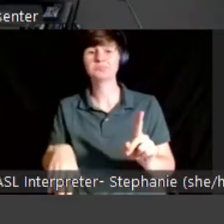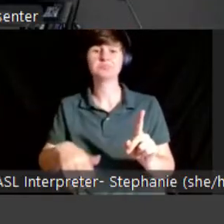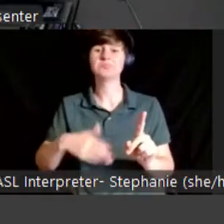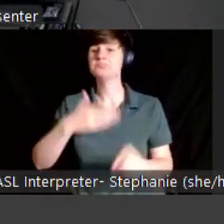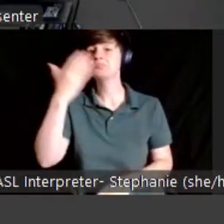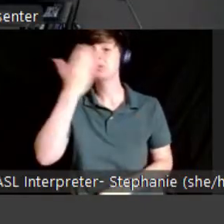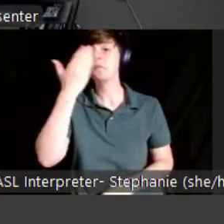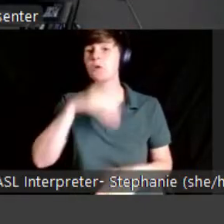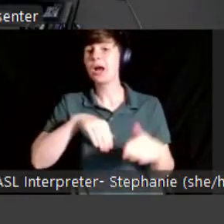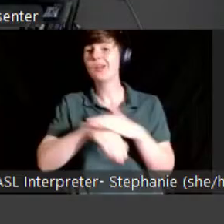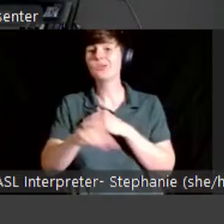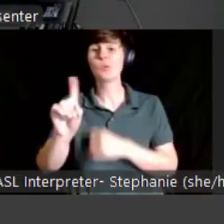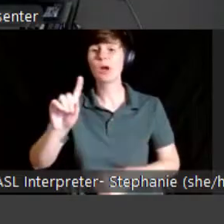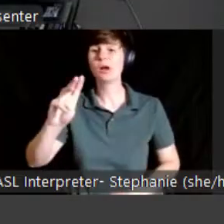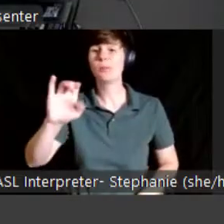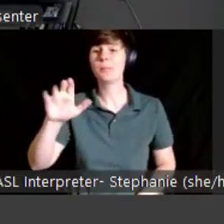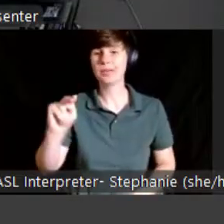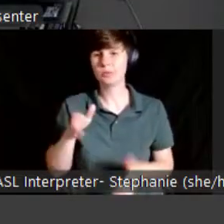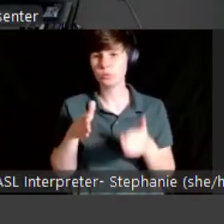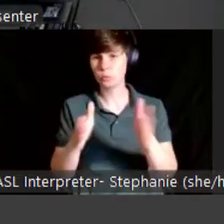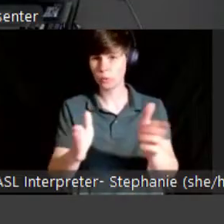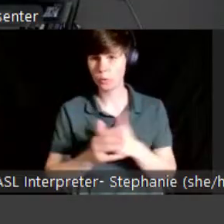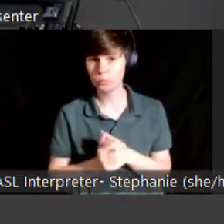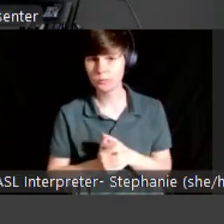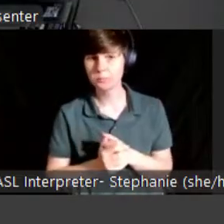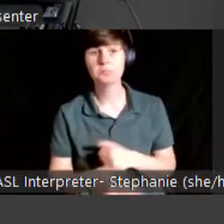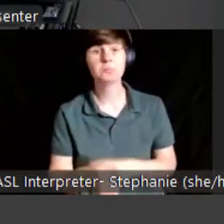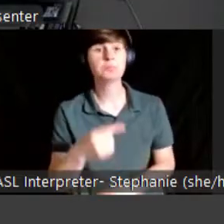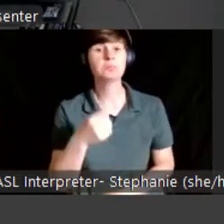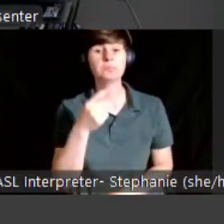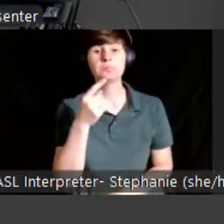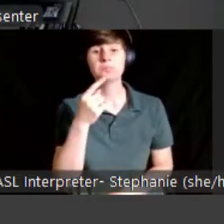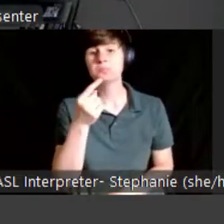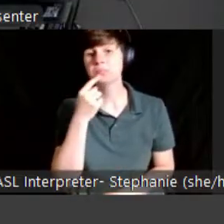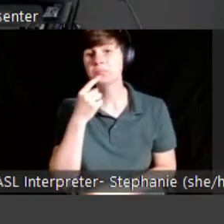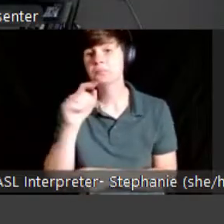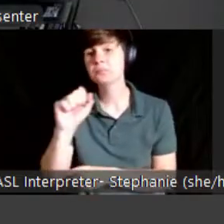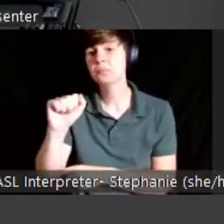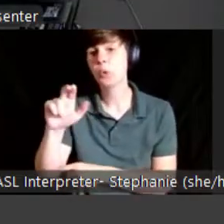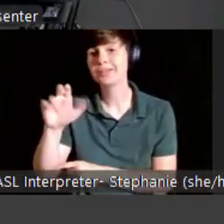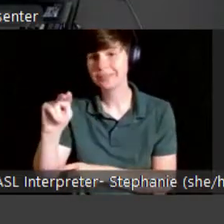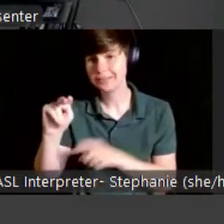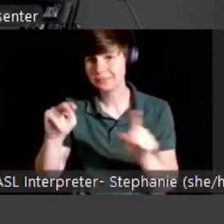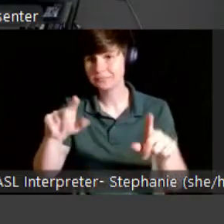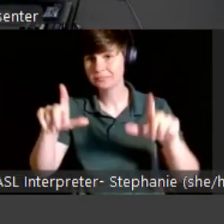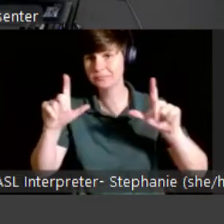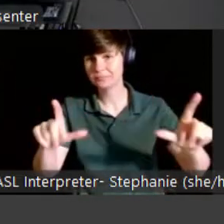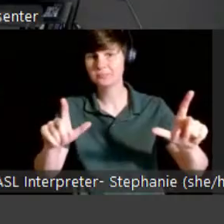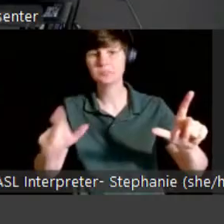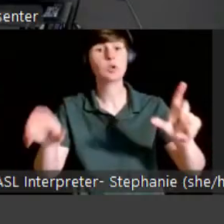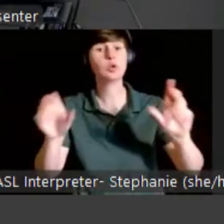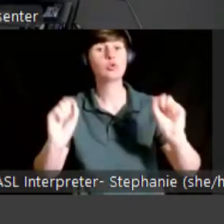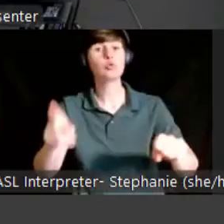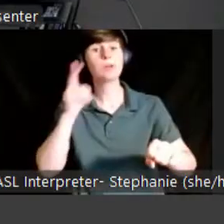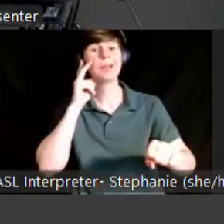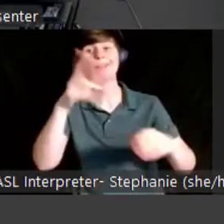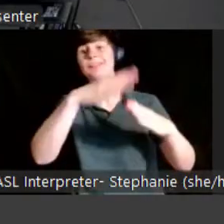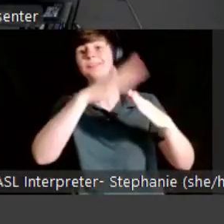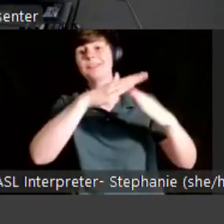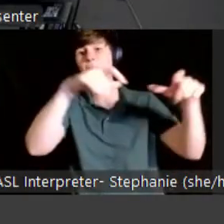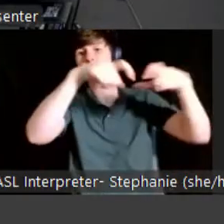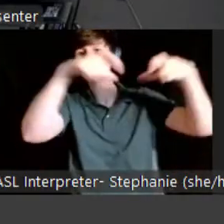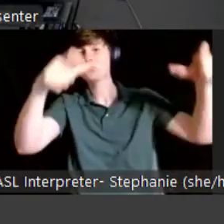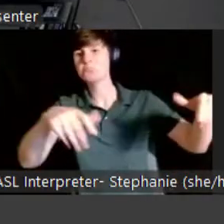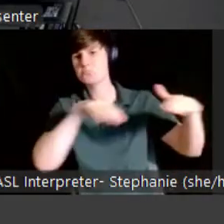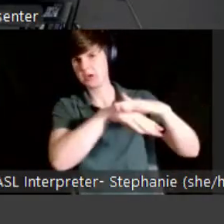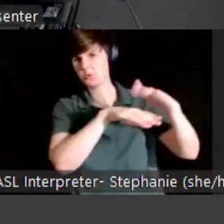for Mason with a sign that says Green and Austin on it. And then you can see the head house lit up in the horizon up at platform level as well.